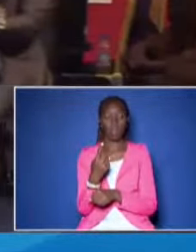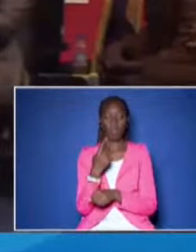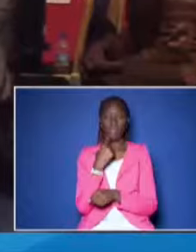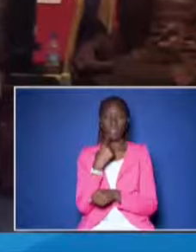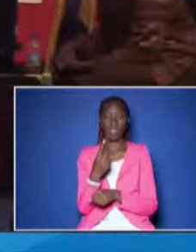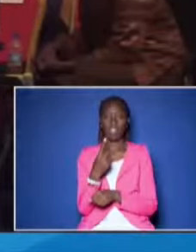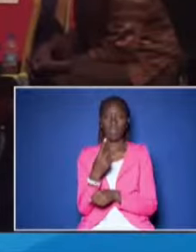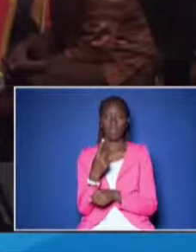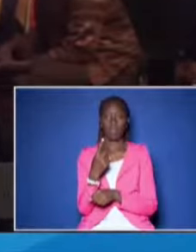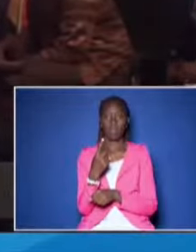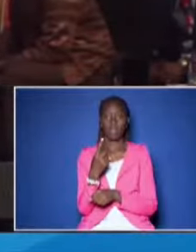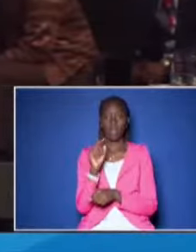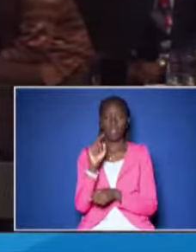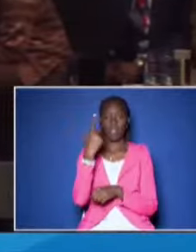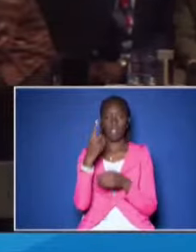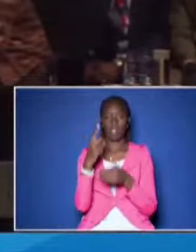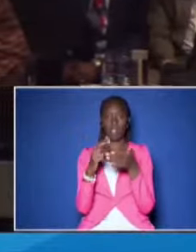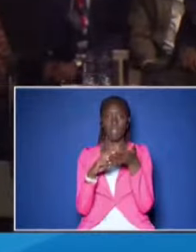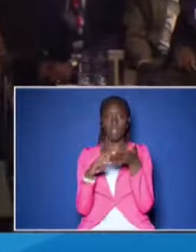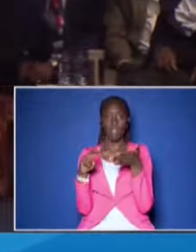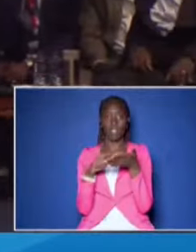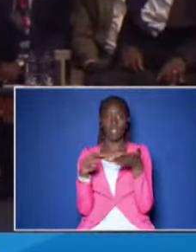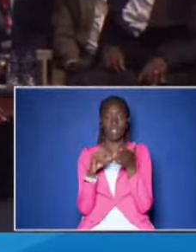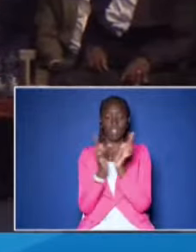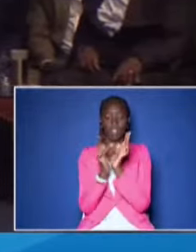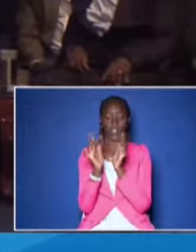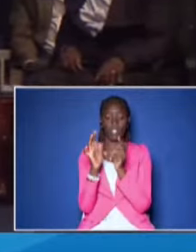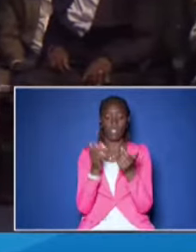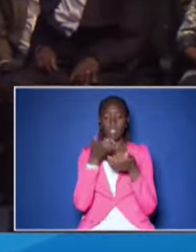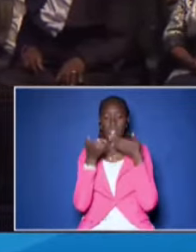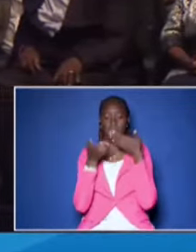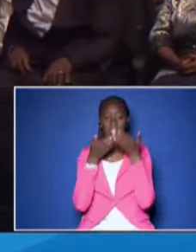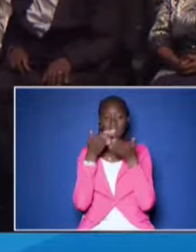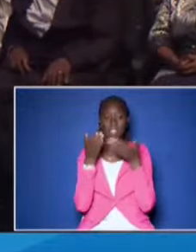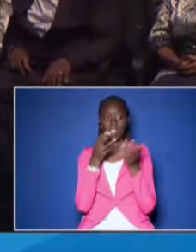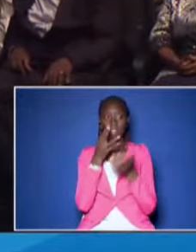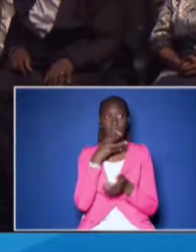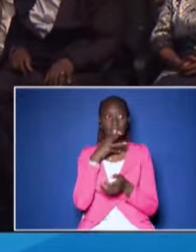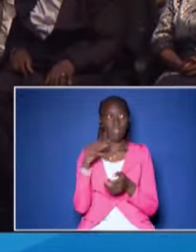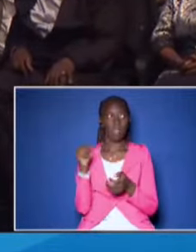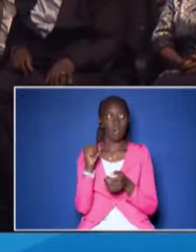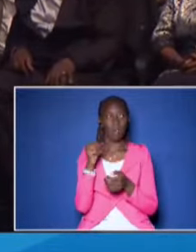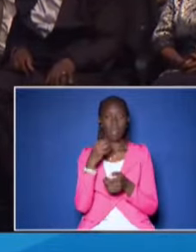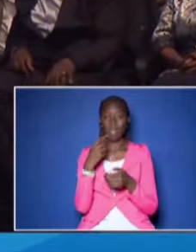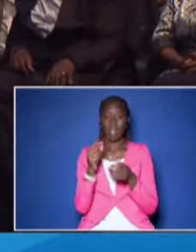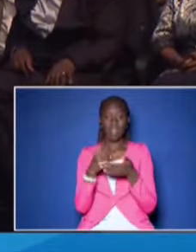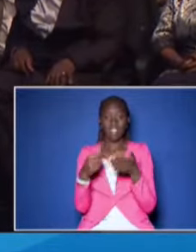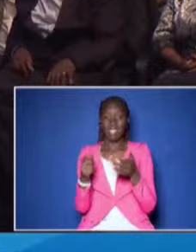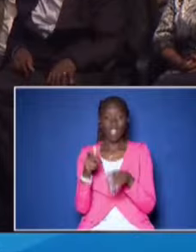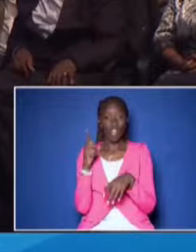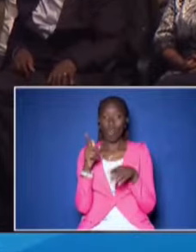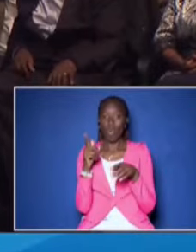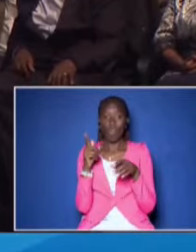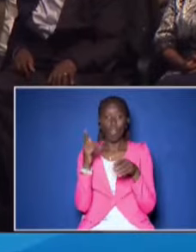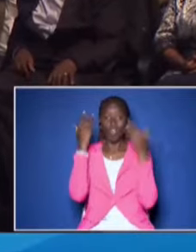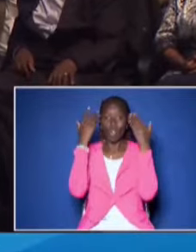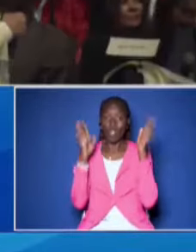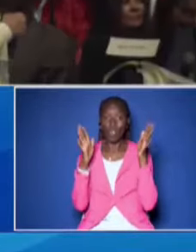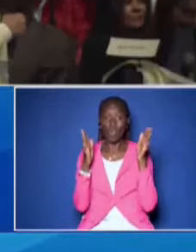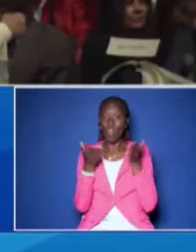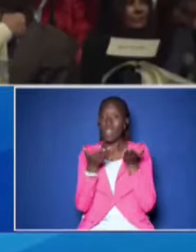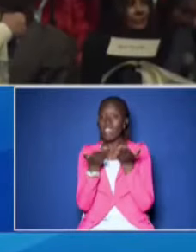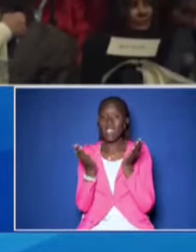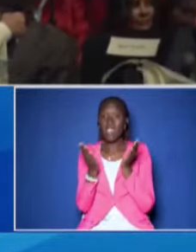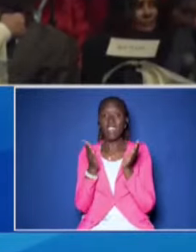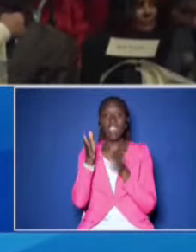God the first verse Jesus answered them is it not written in your law I said ye are Gods if